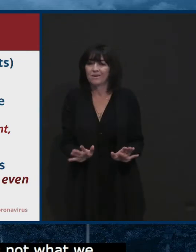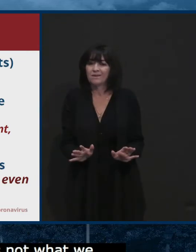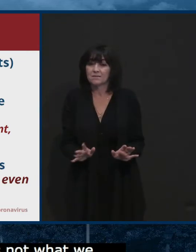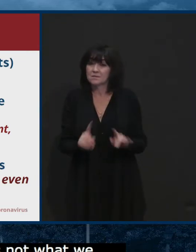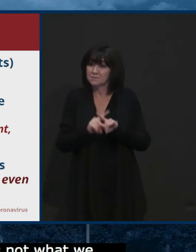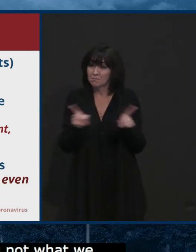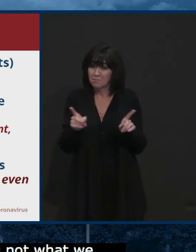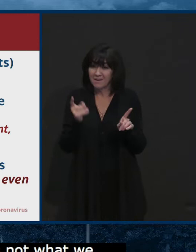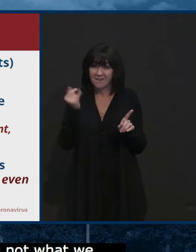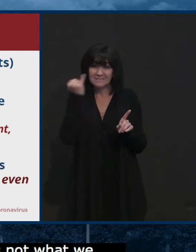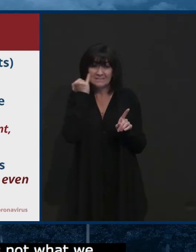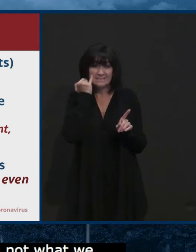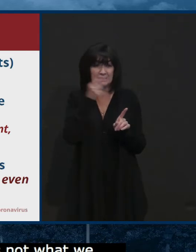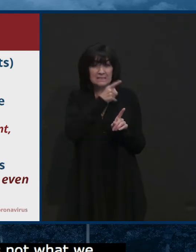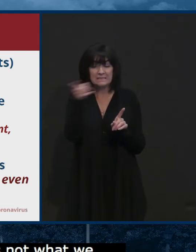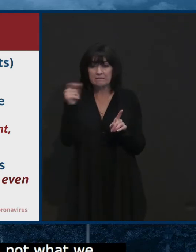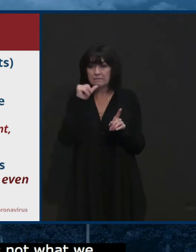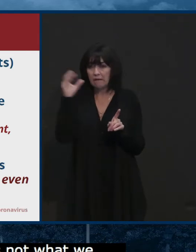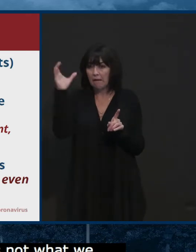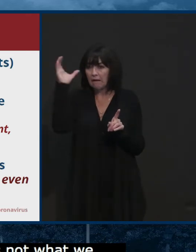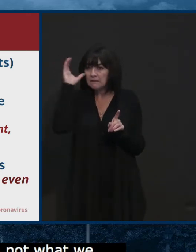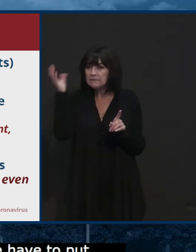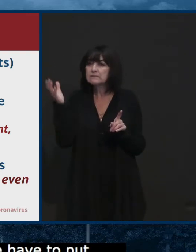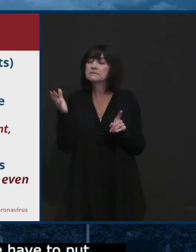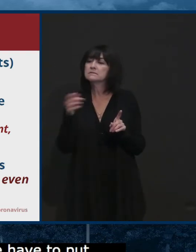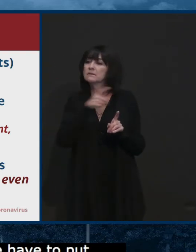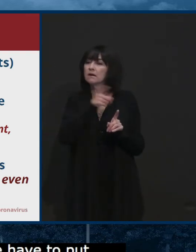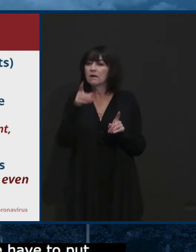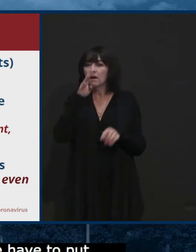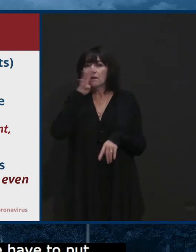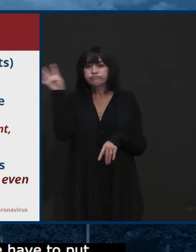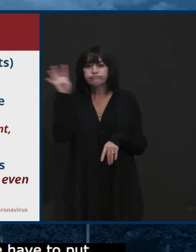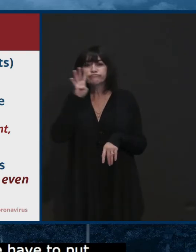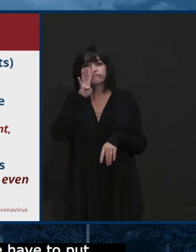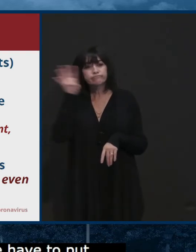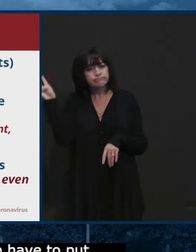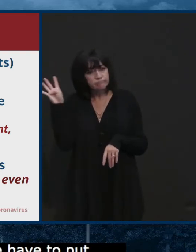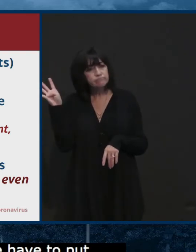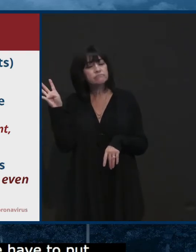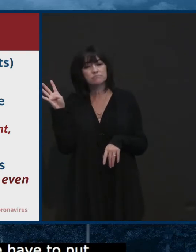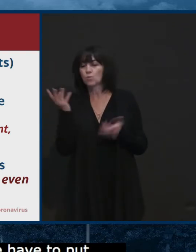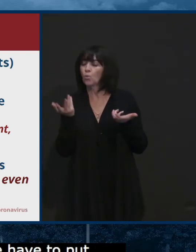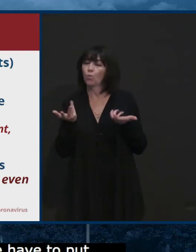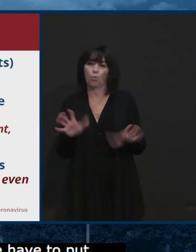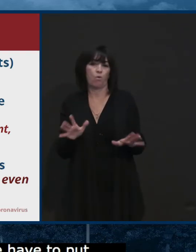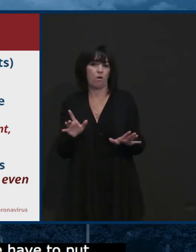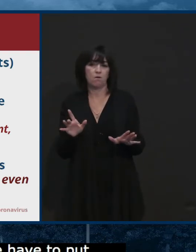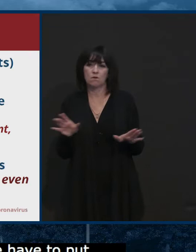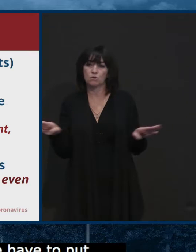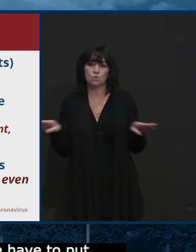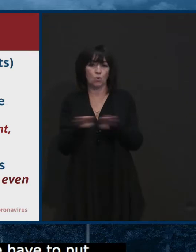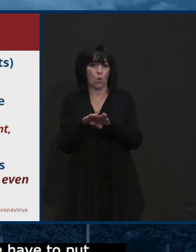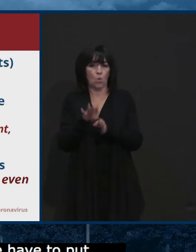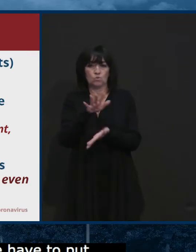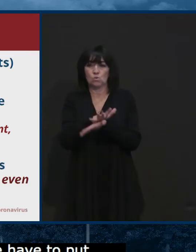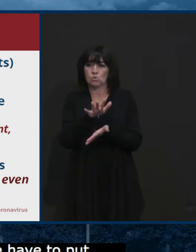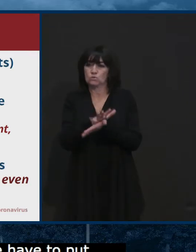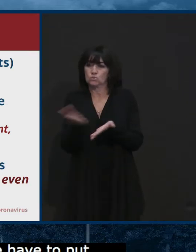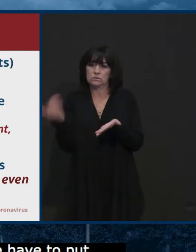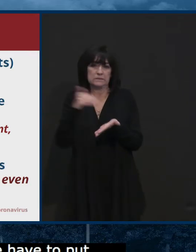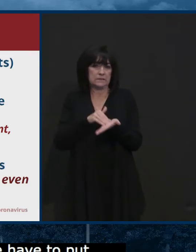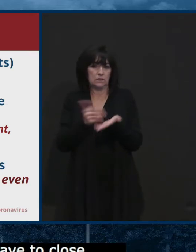have to put further restrictions in place, but we also don't want to have to close schools again